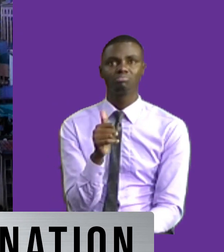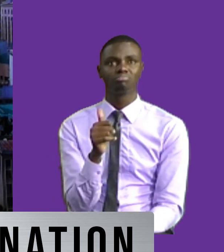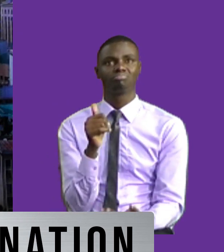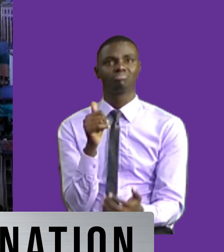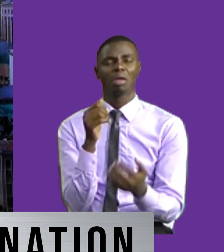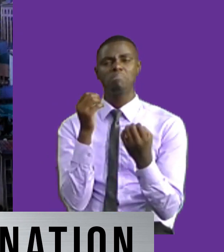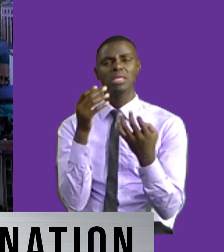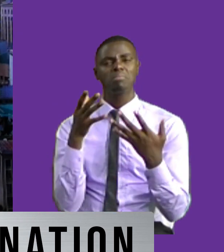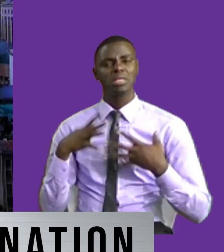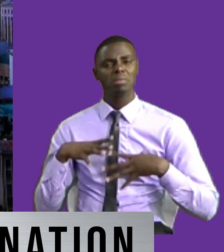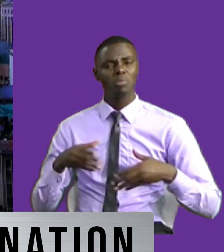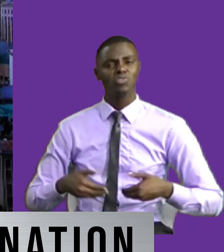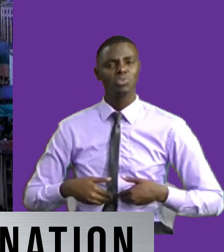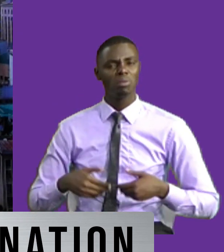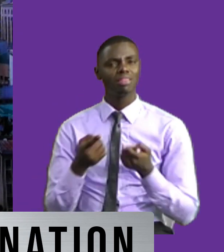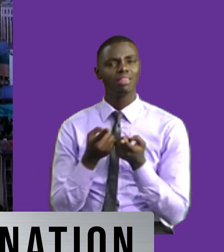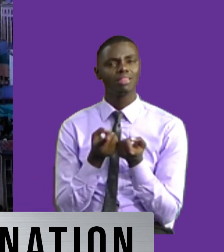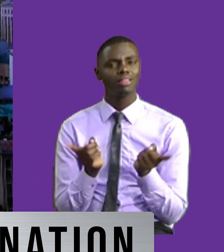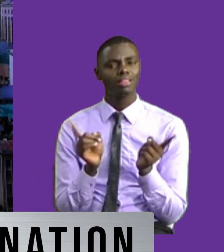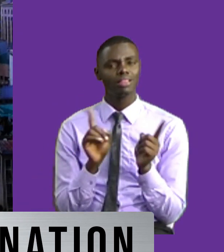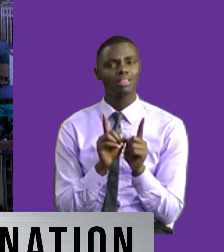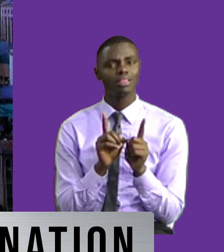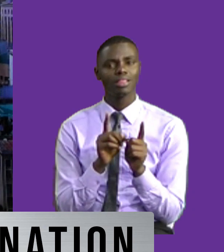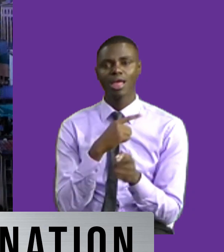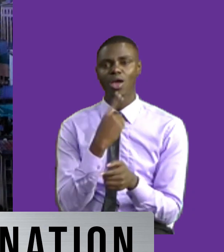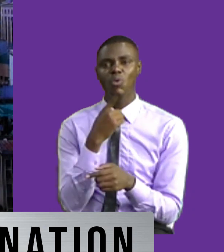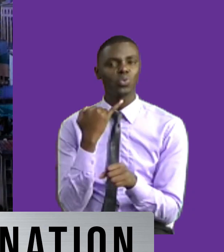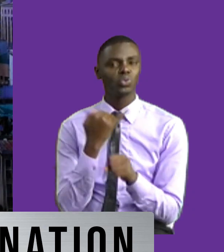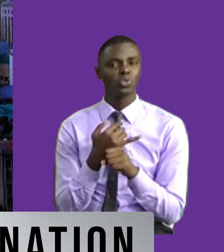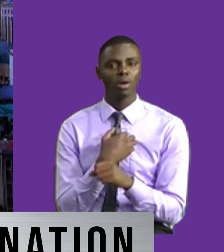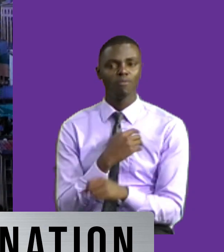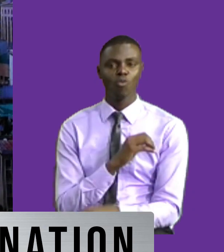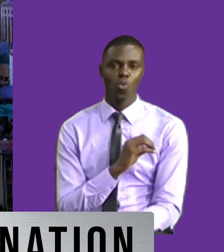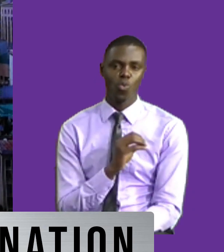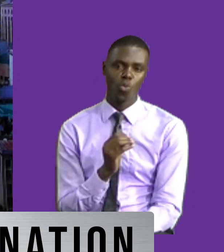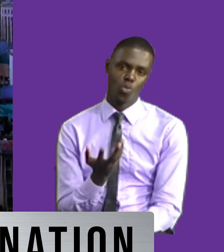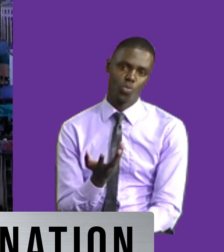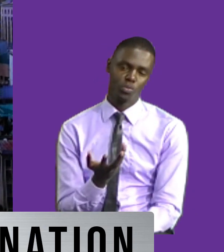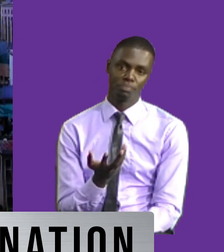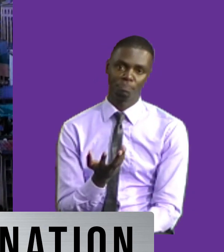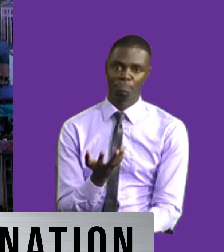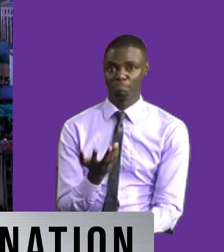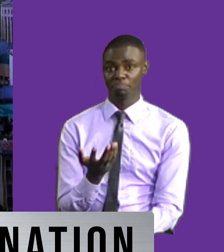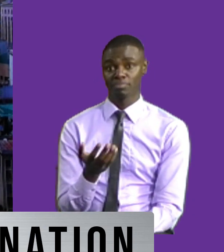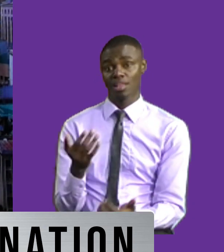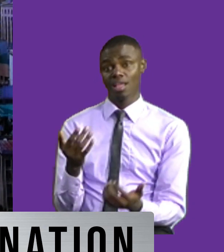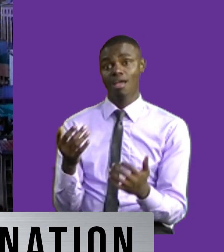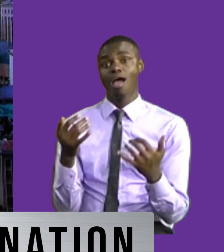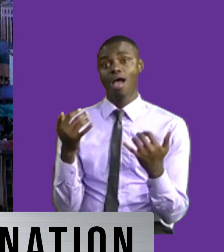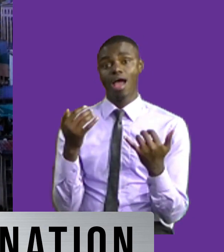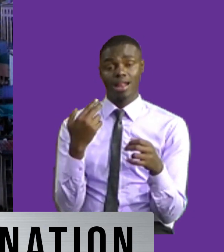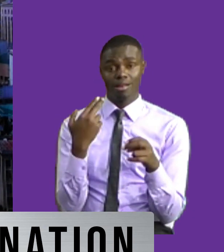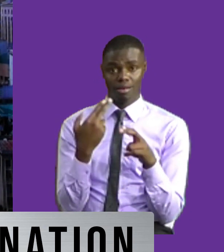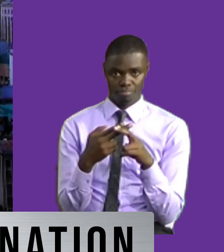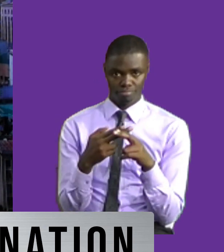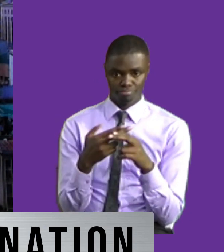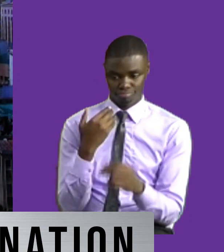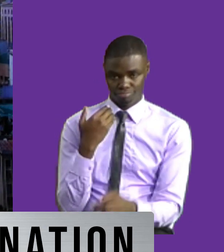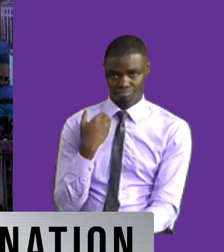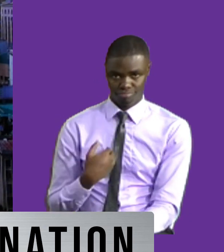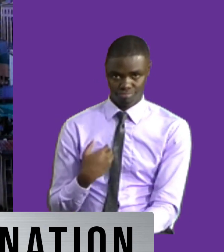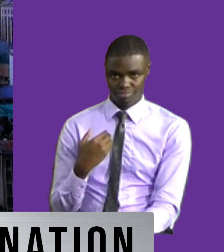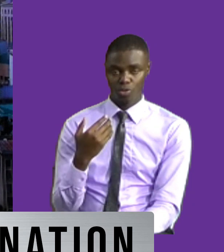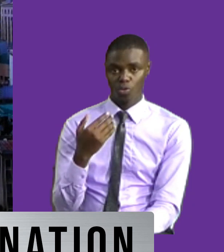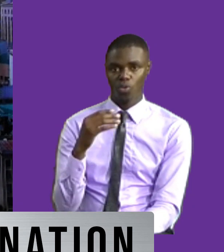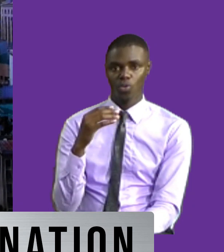big population of youth who will end up being jobless. Well said. We have Christopher NZAU.